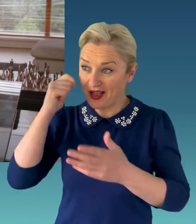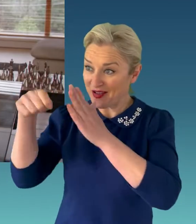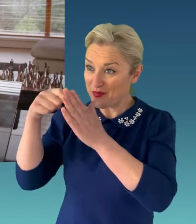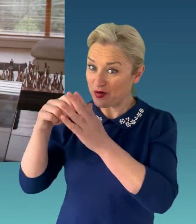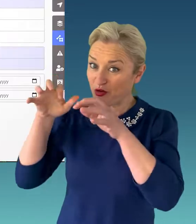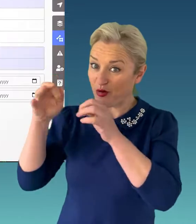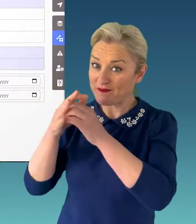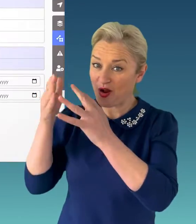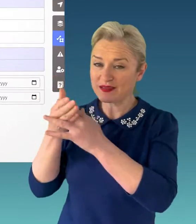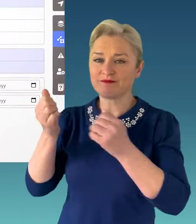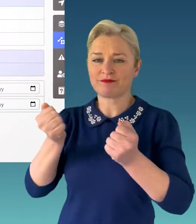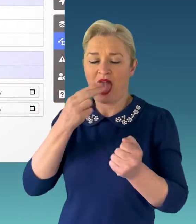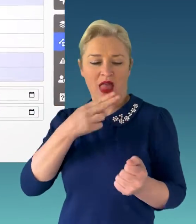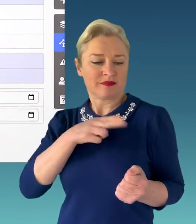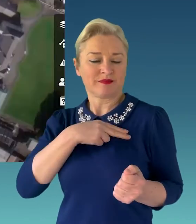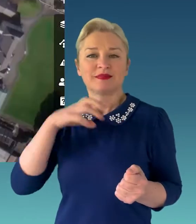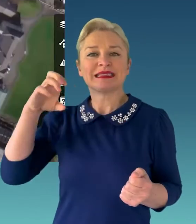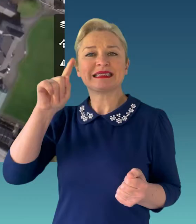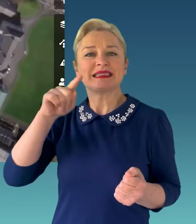I'm also a citizen scientist.